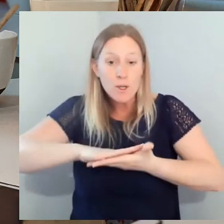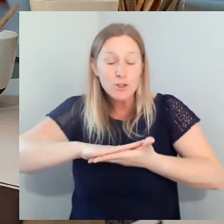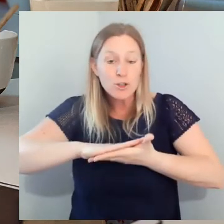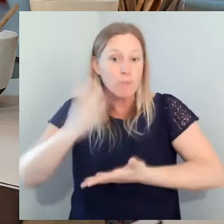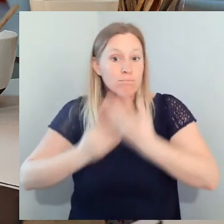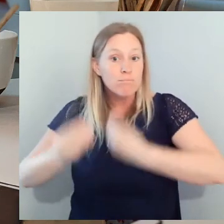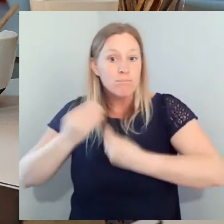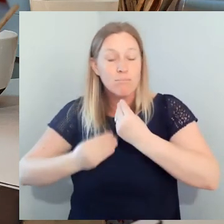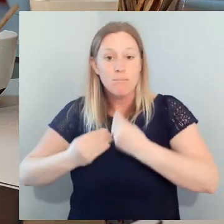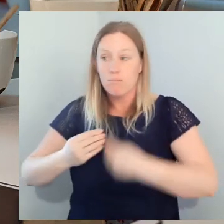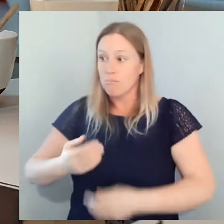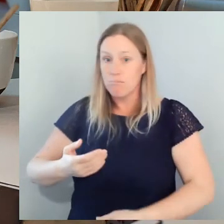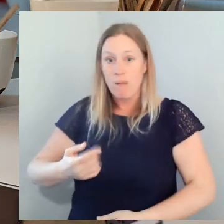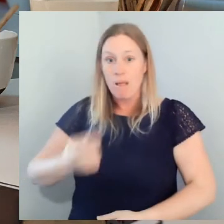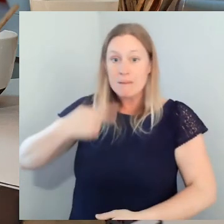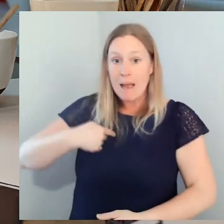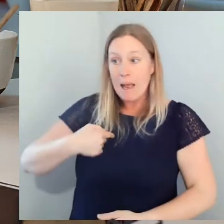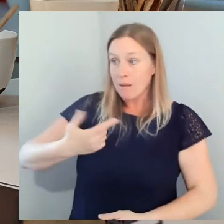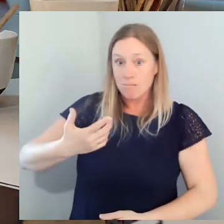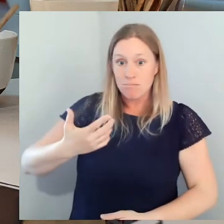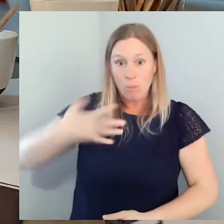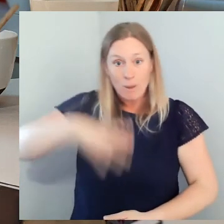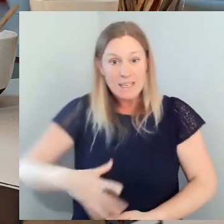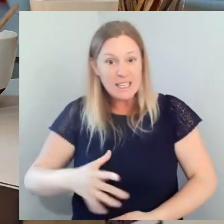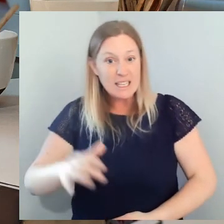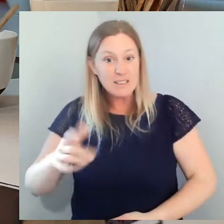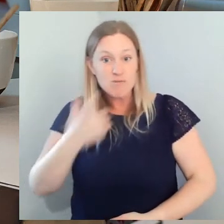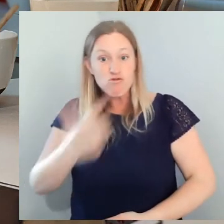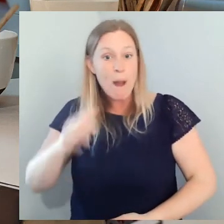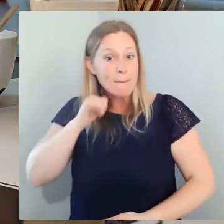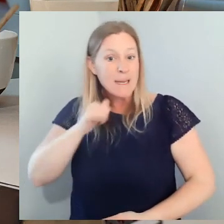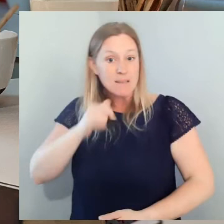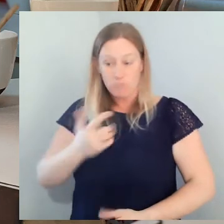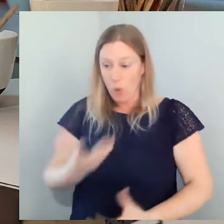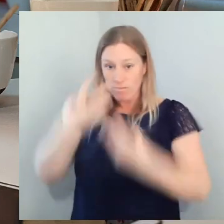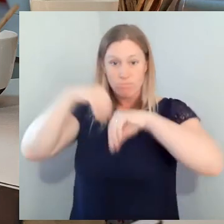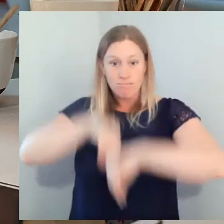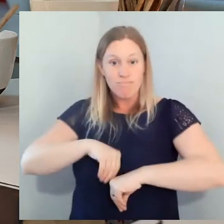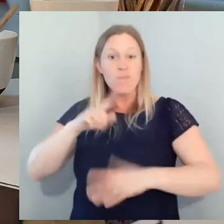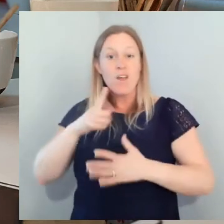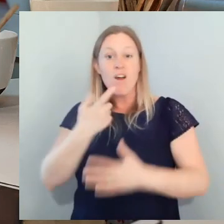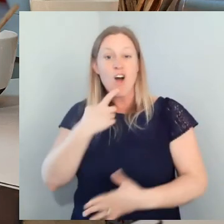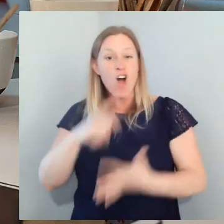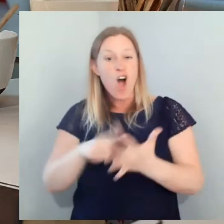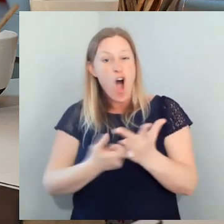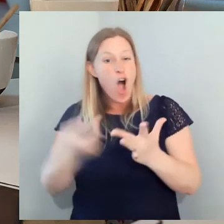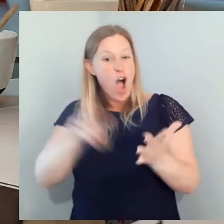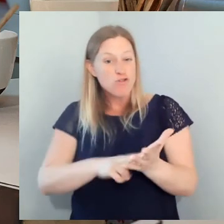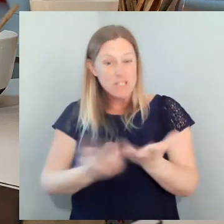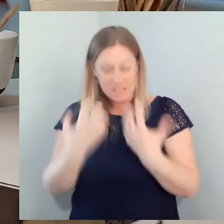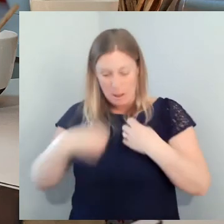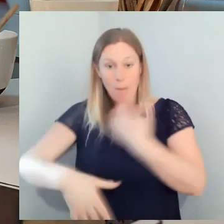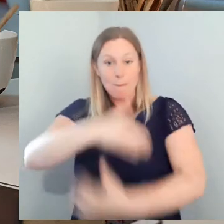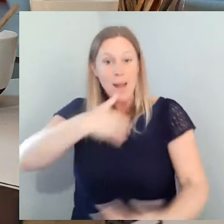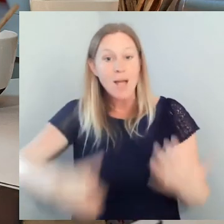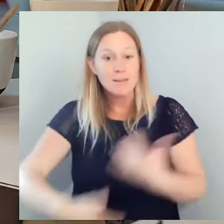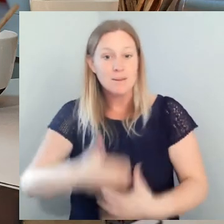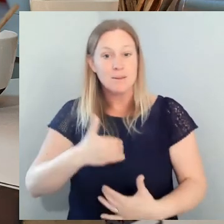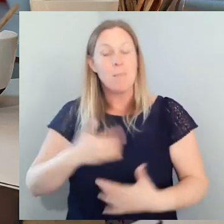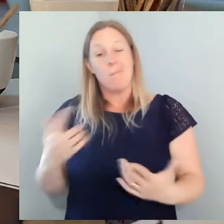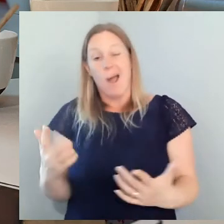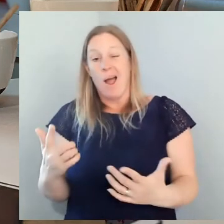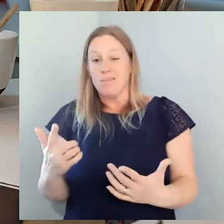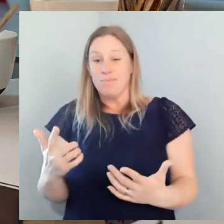of bacon sarnies. We're told that eating red meat is needed for iron in the blood. I think it's essential